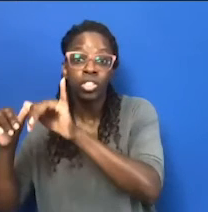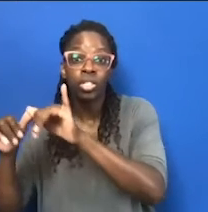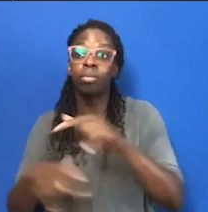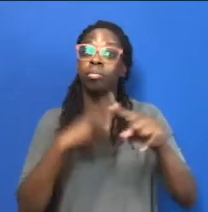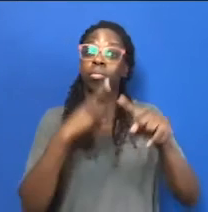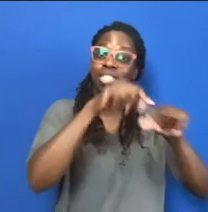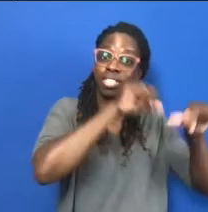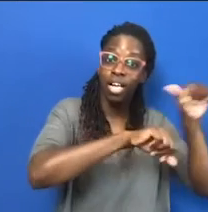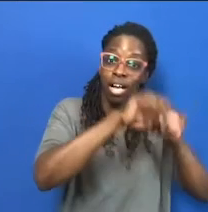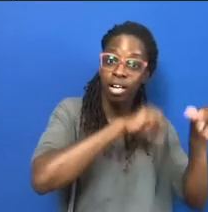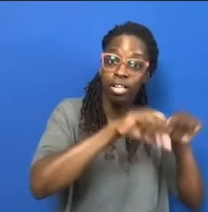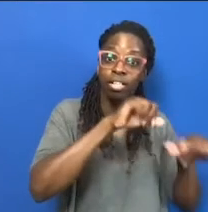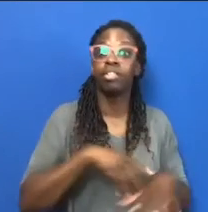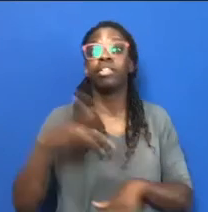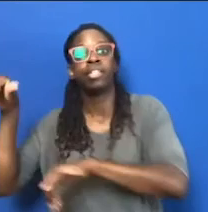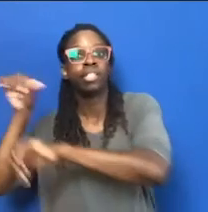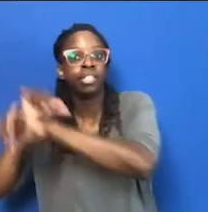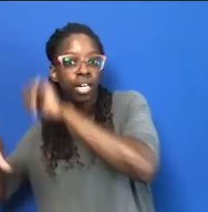science and technology.